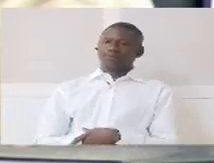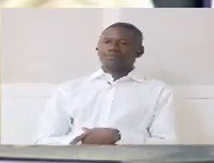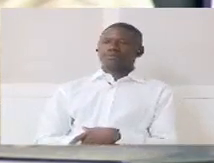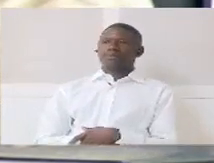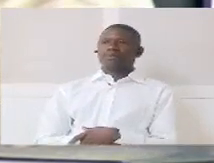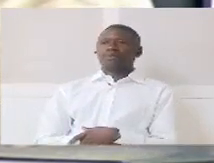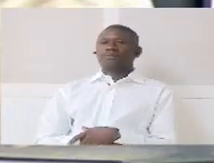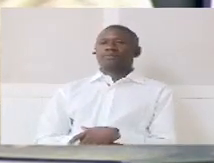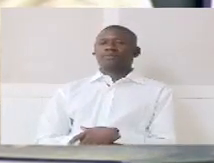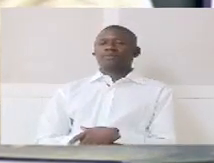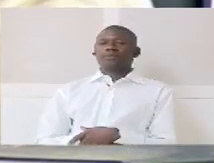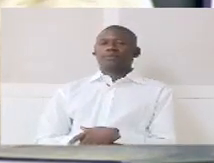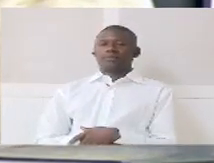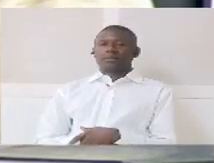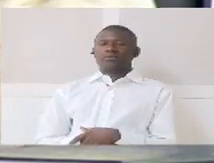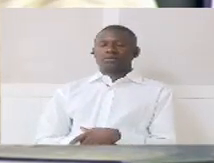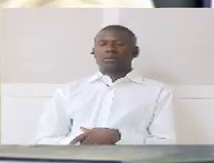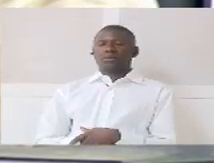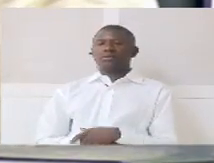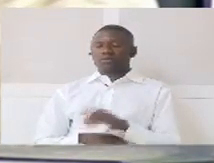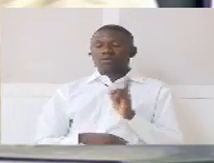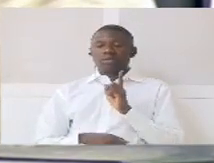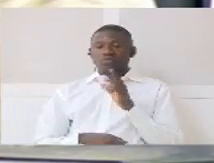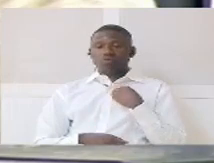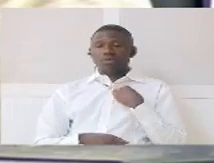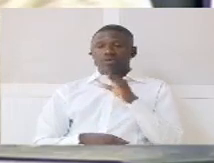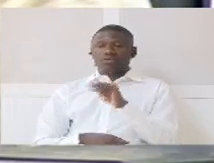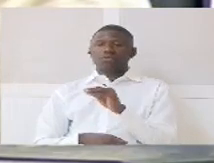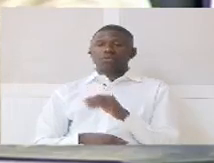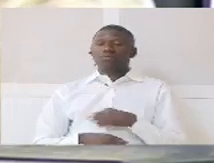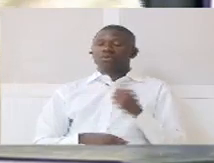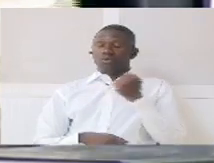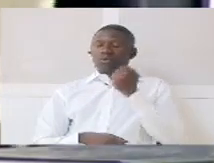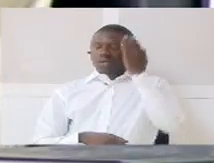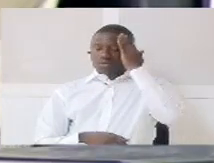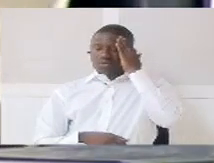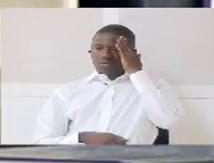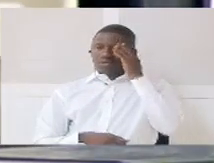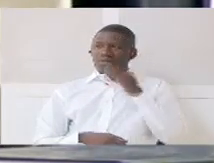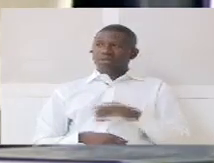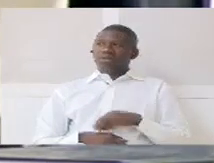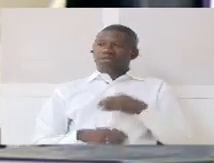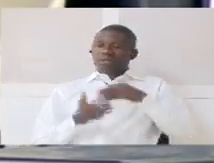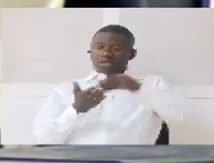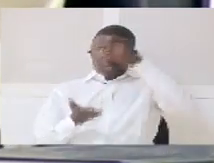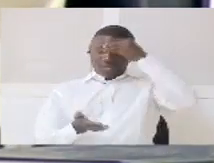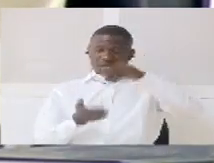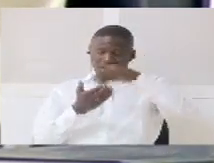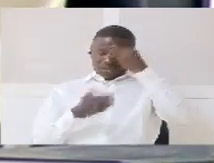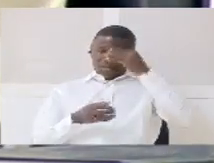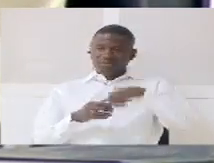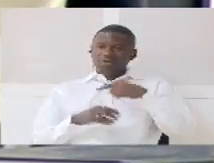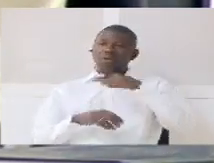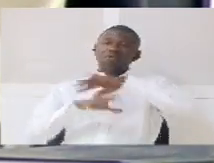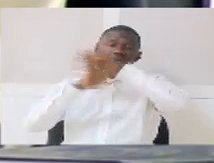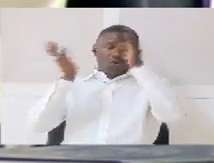Namarande, say, Ngawaleke. This is what I did. So what I mean to be, the time we are point for Gambian obey. This is a rallying